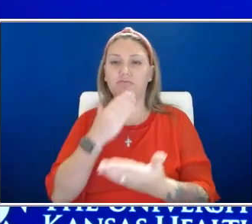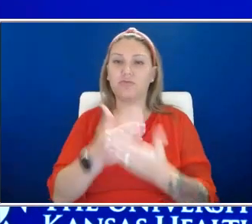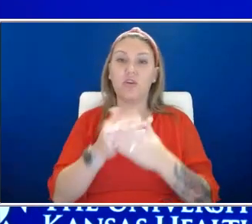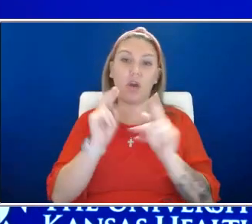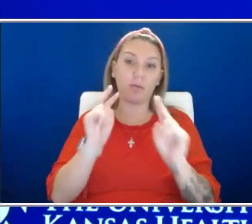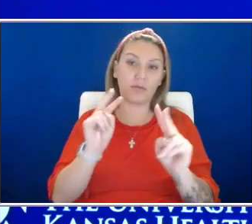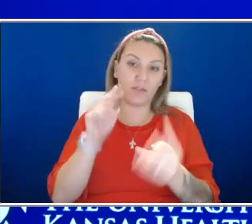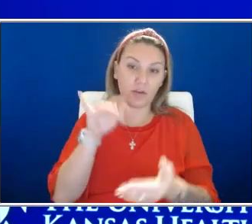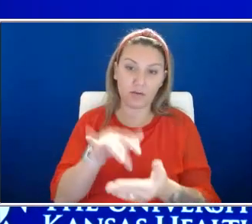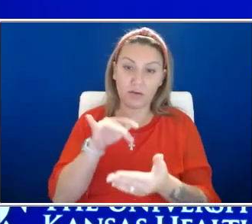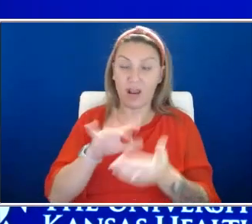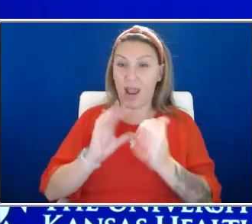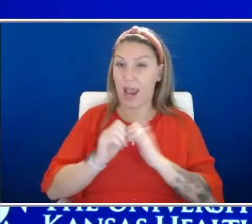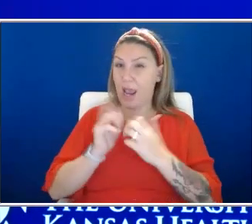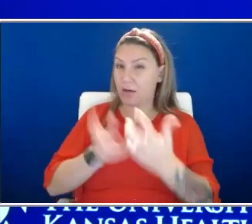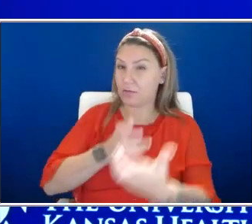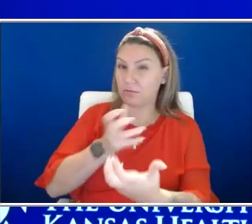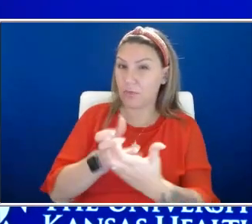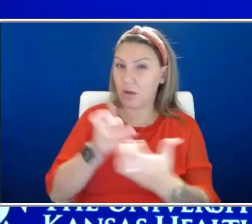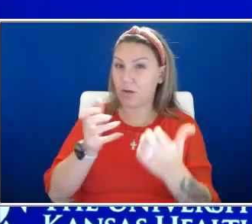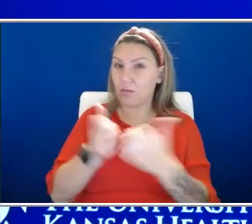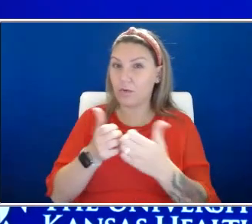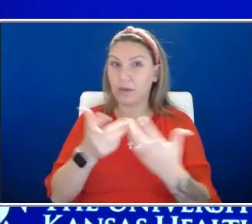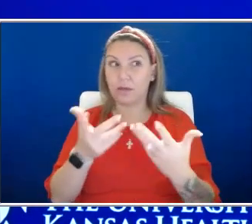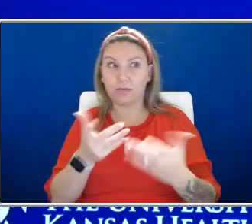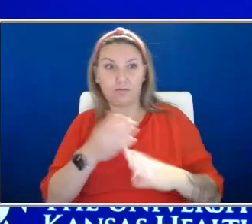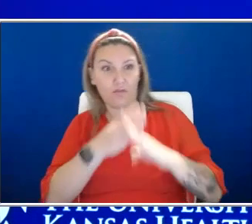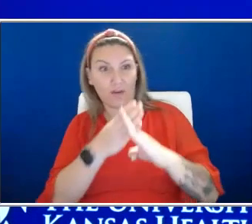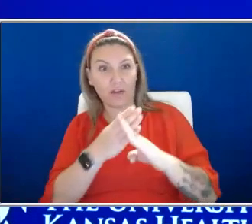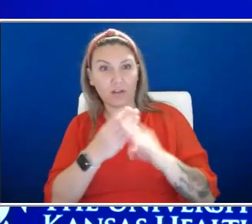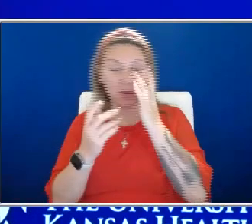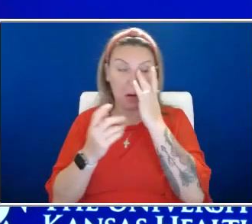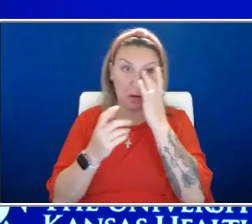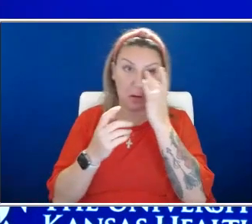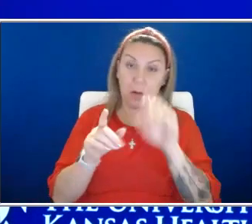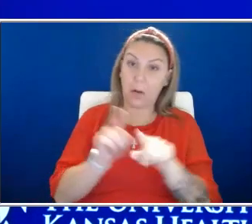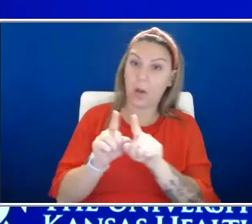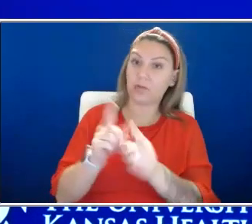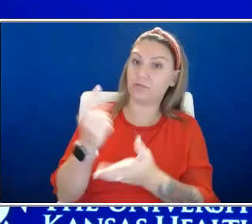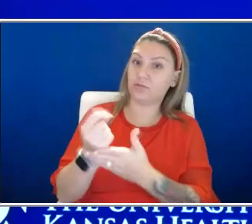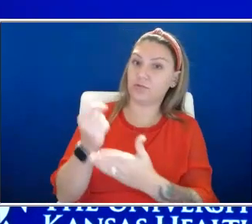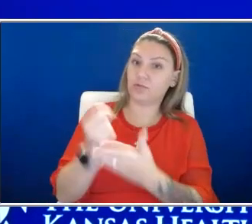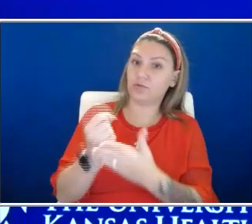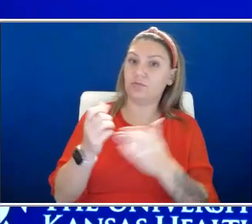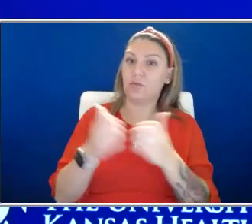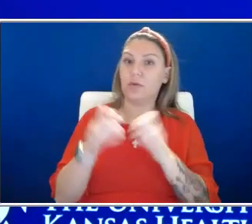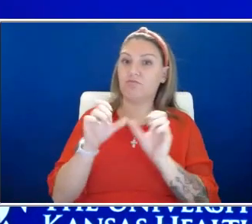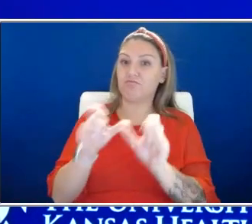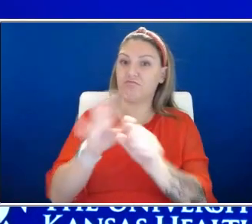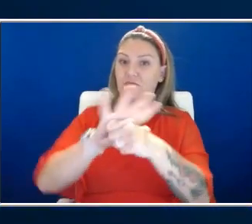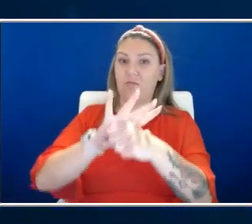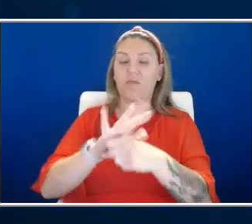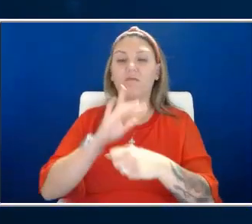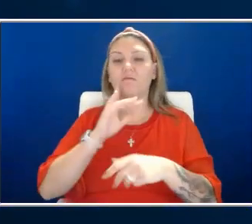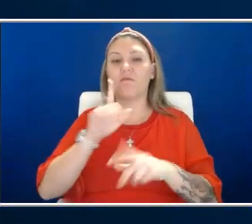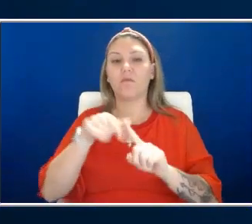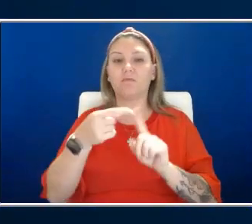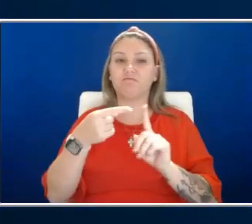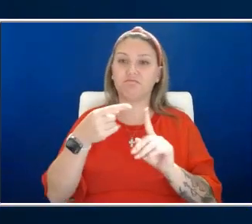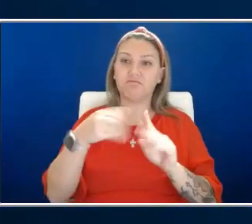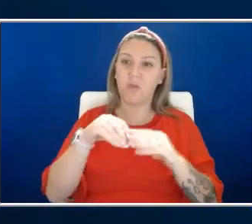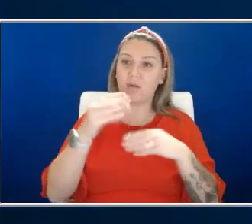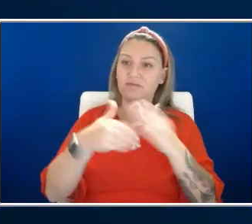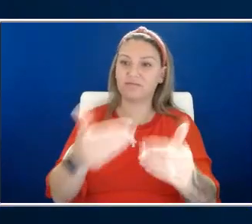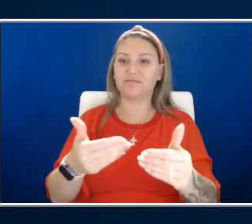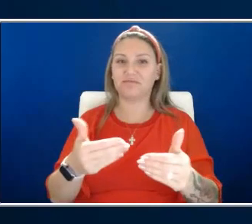does that fit into the context of, number one, prevention, but also treatment of long COVID as we move further into this? How are you liking this day where you